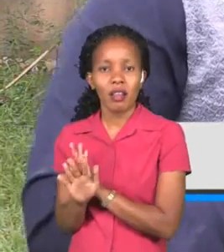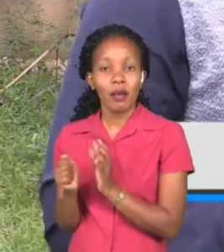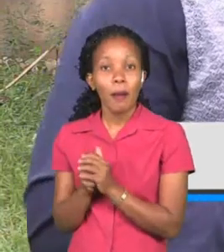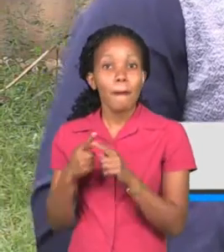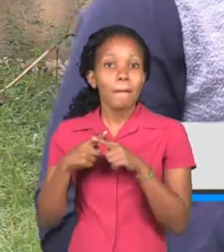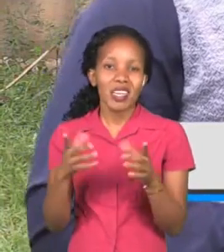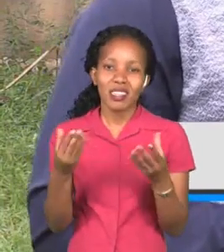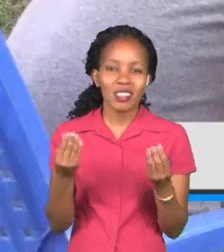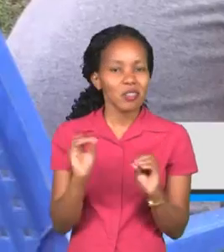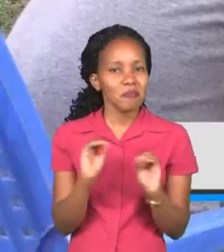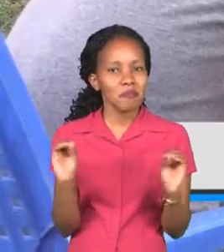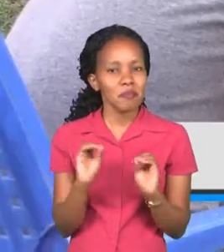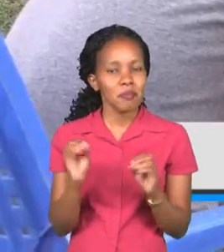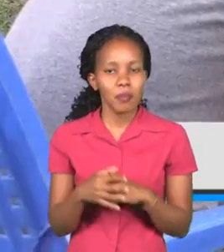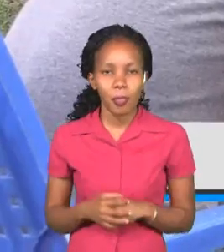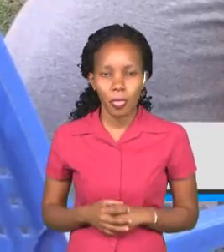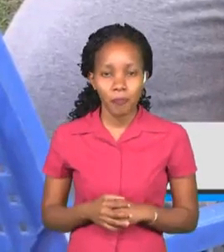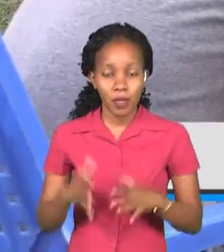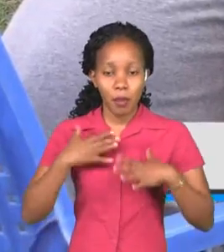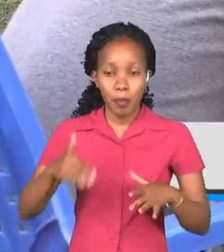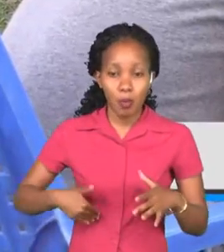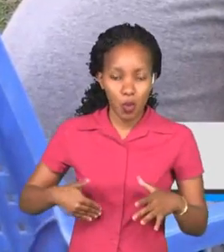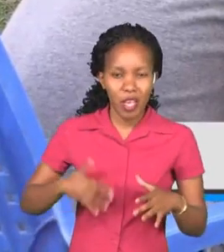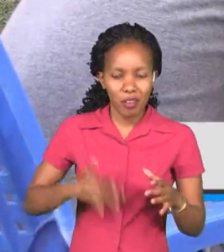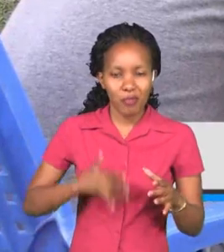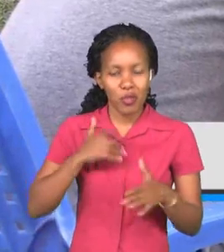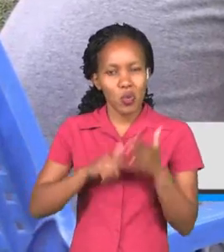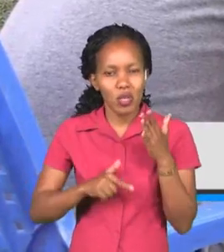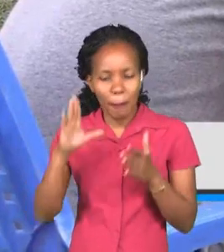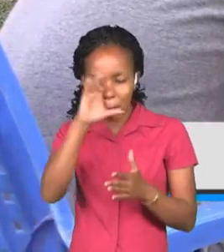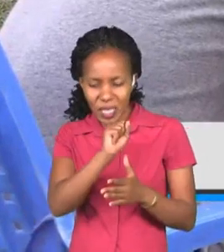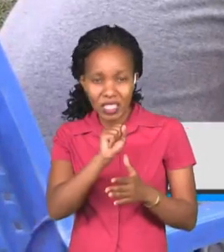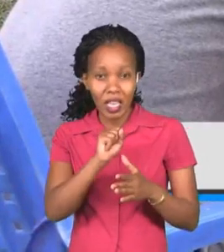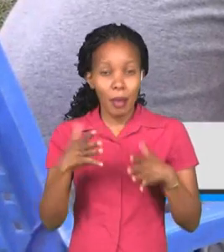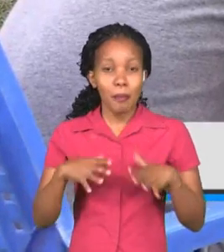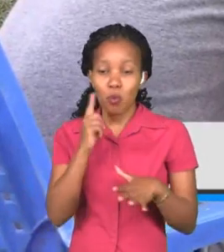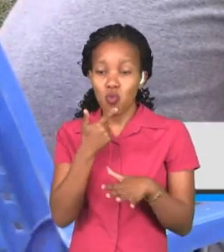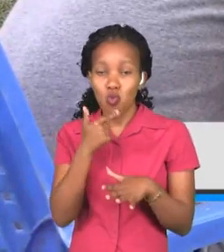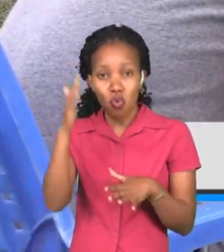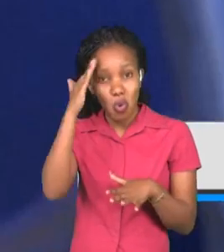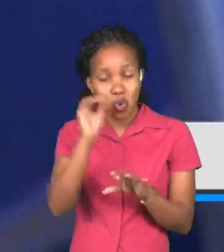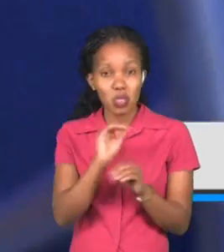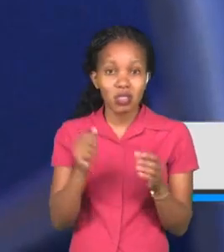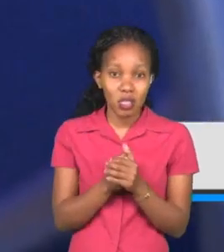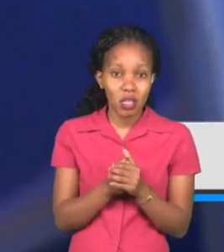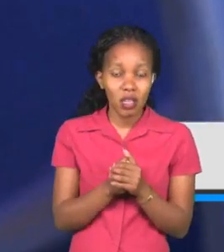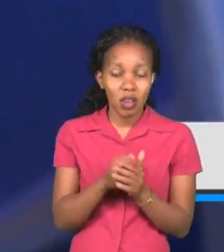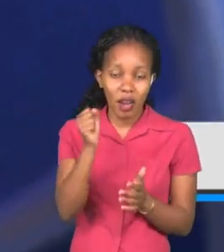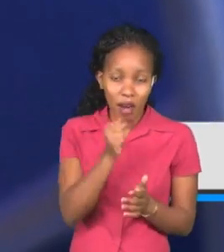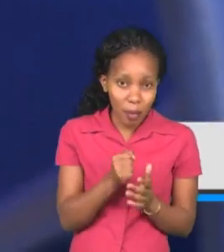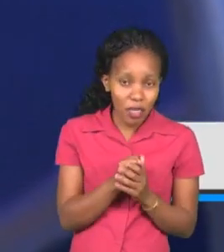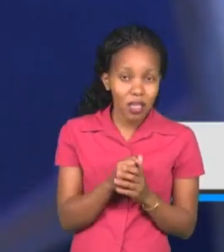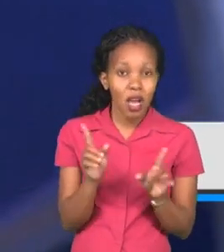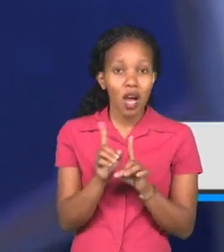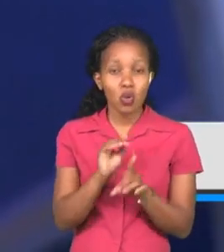it's not an easy thing to do. Young people feel the absence of those they never even knew. Grandparents, even